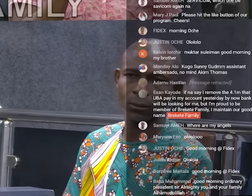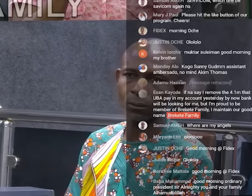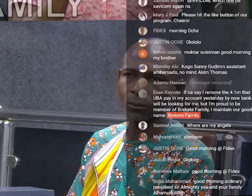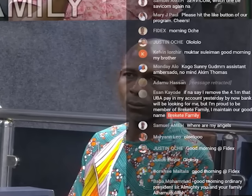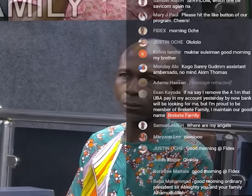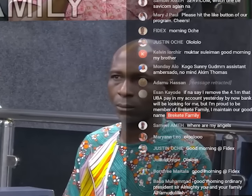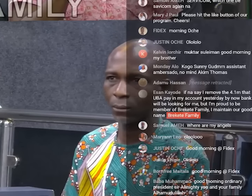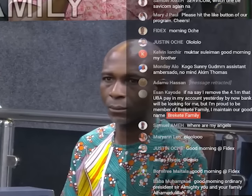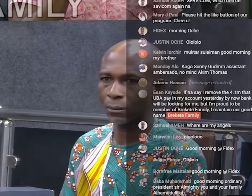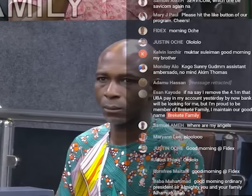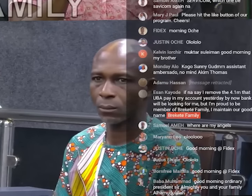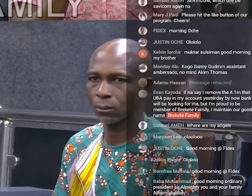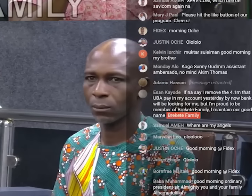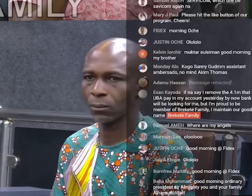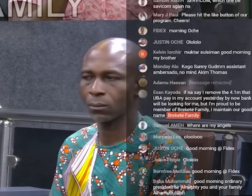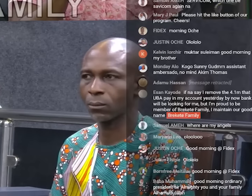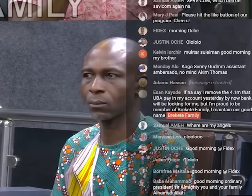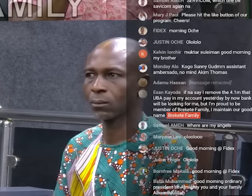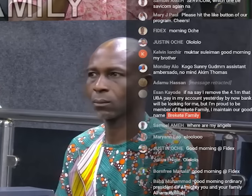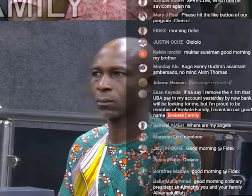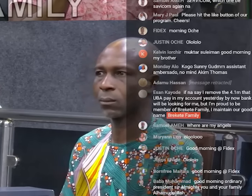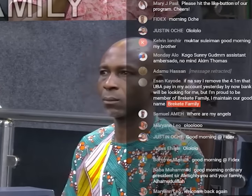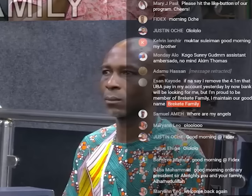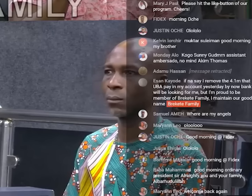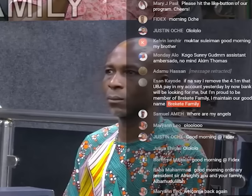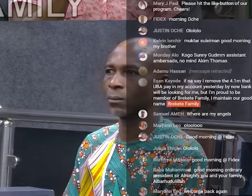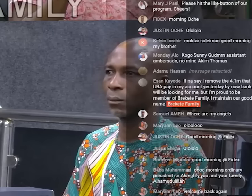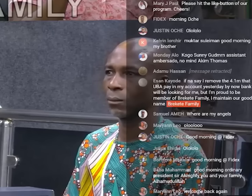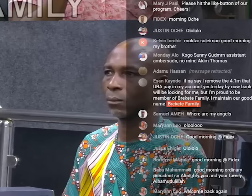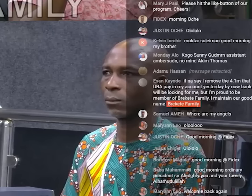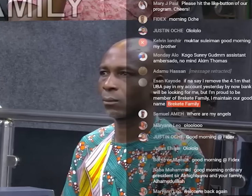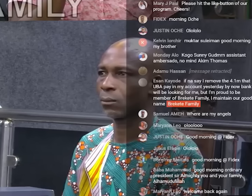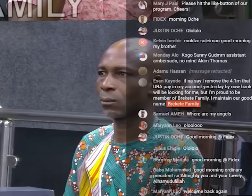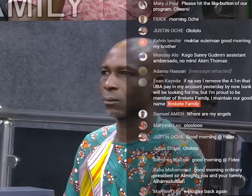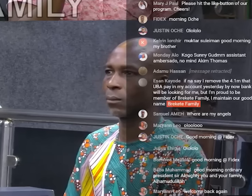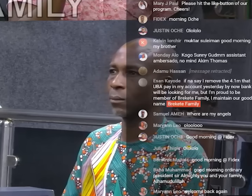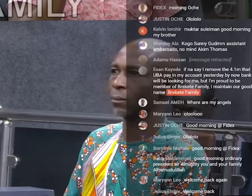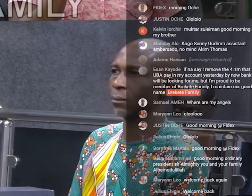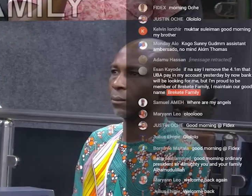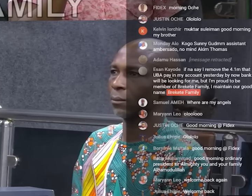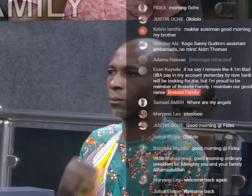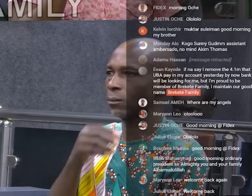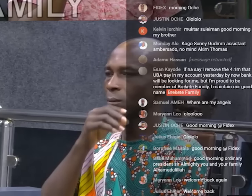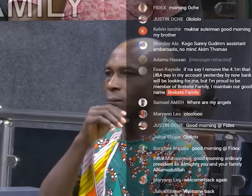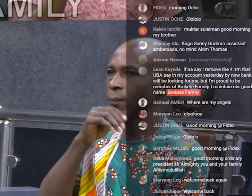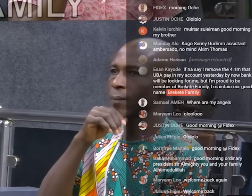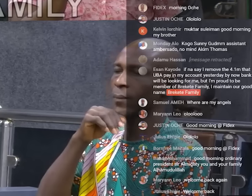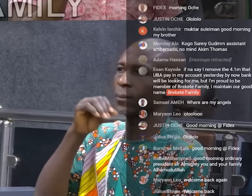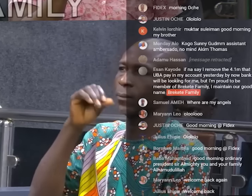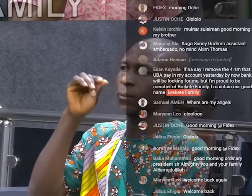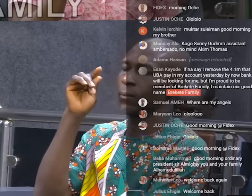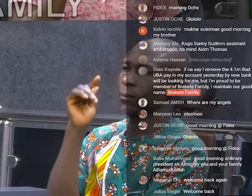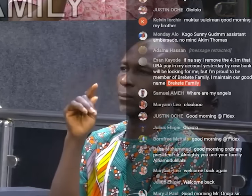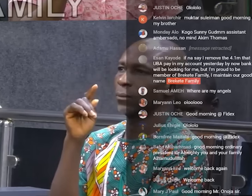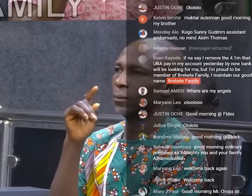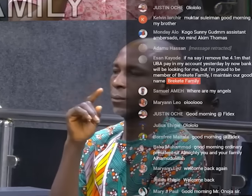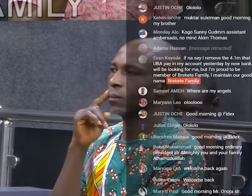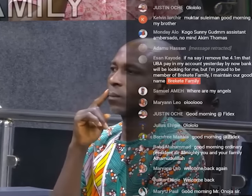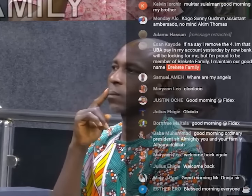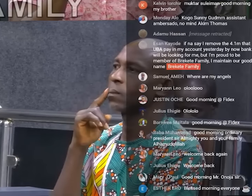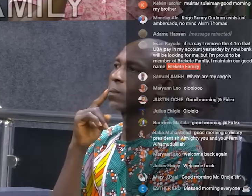now be which one and which one? The ones where they never do, they also pay mortuary 80,000. Mm. So the